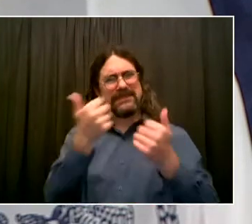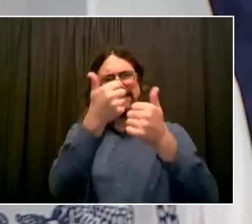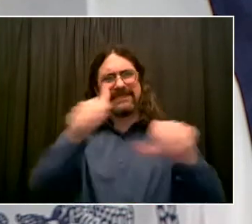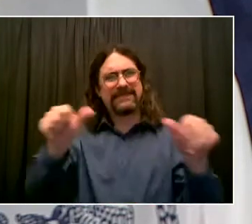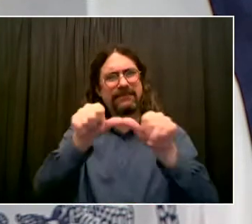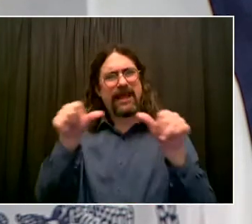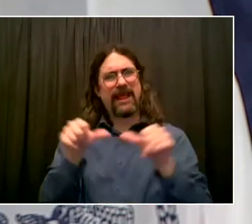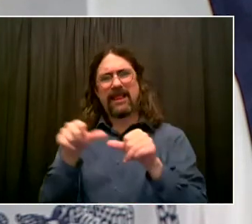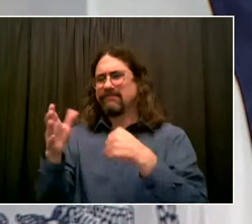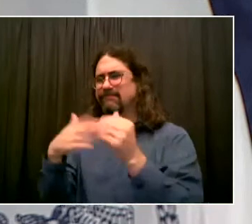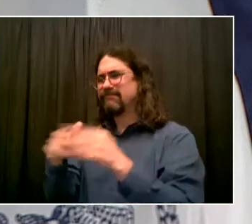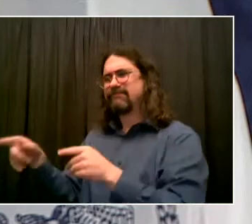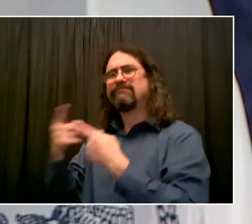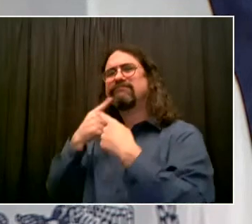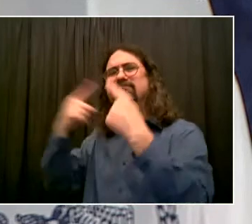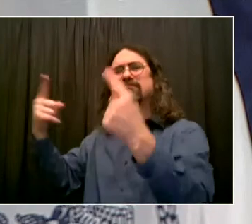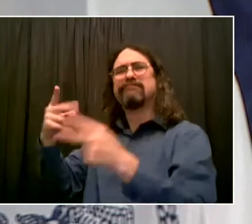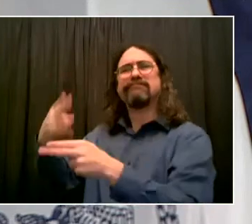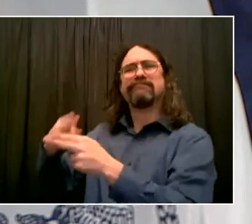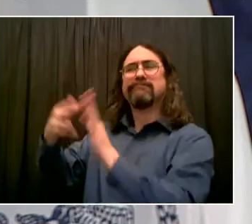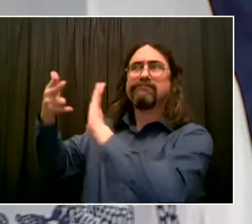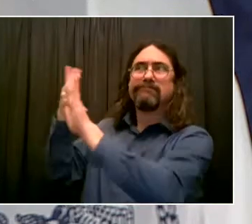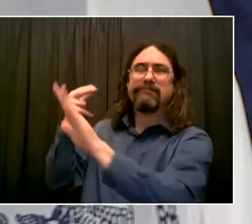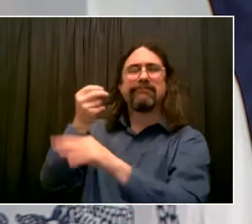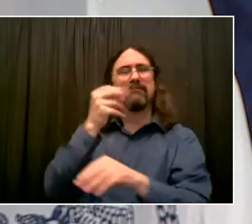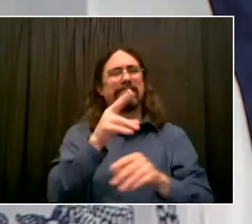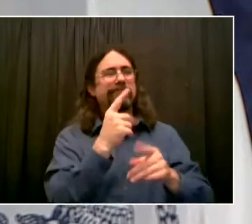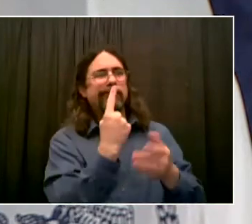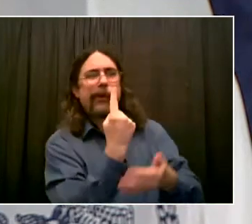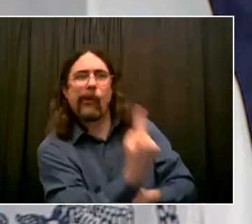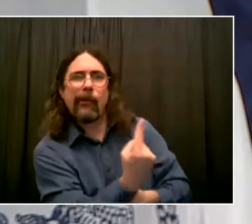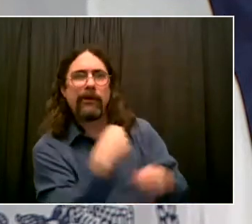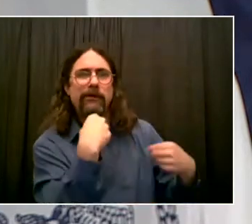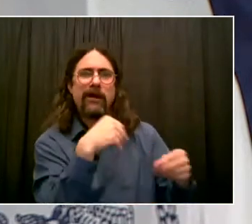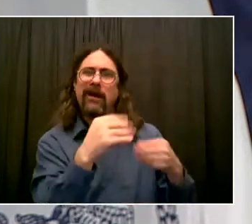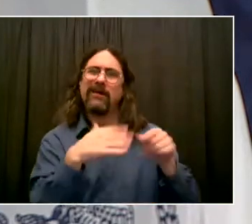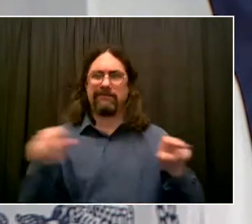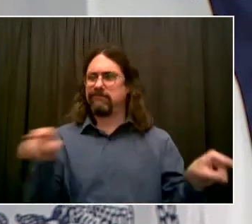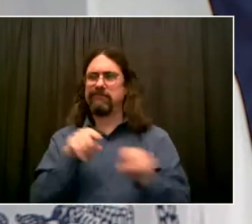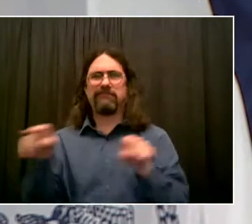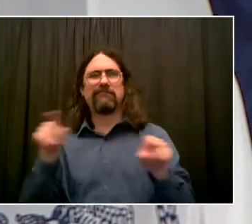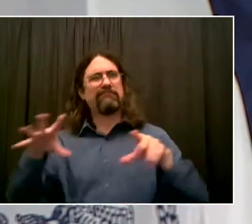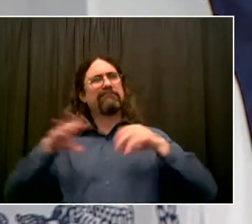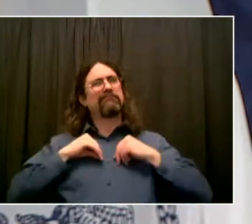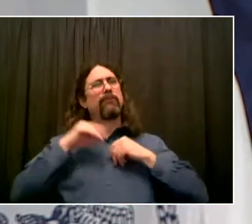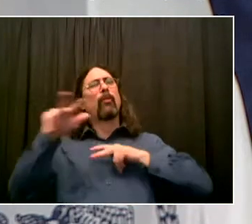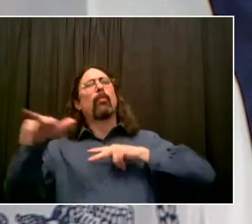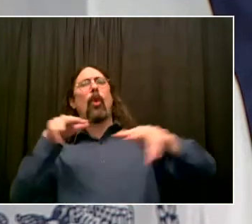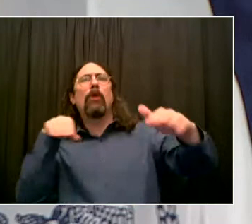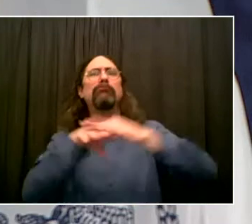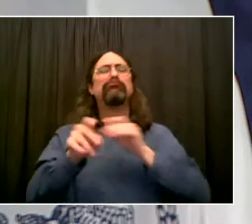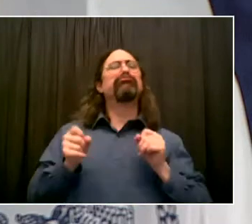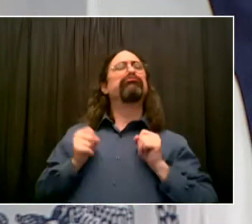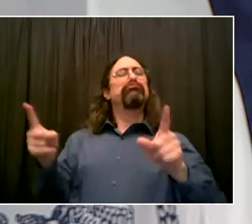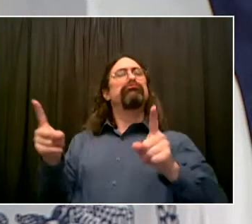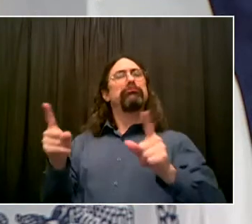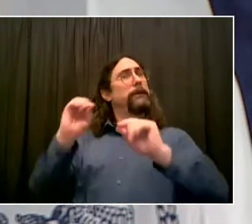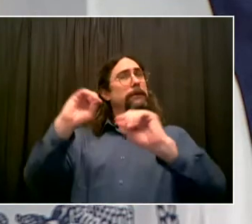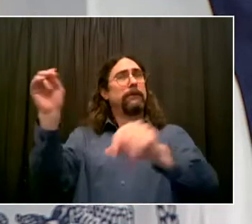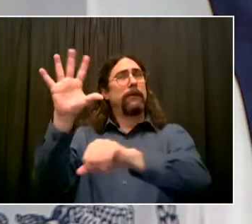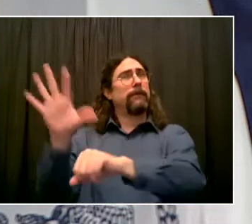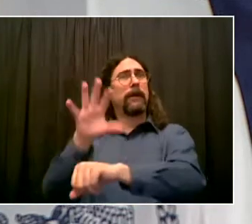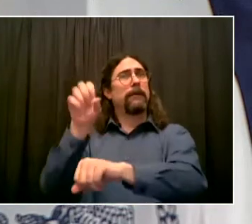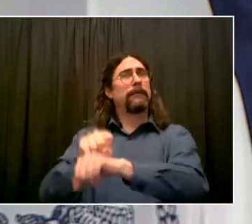easy. So we're doing walk-in sites everywhere. I want pharmacies to do walk-in. I want every place possible that can handle it to